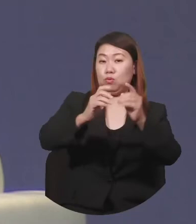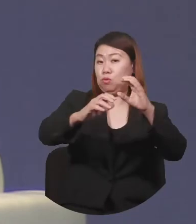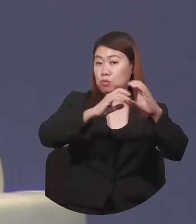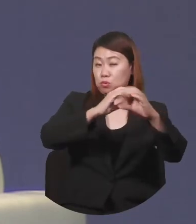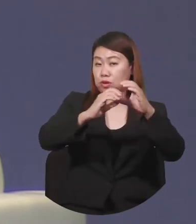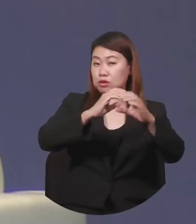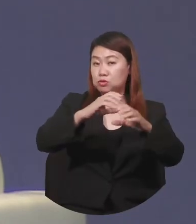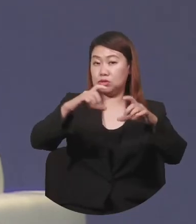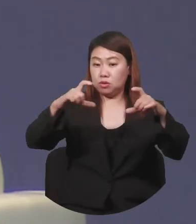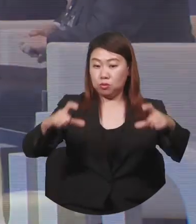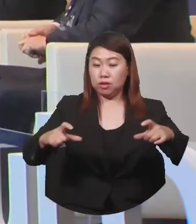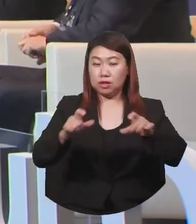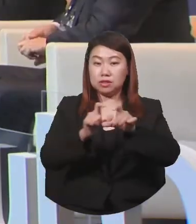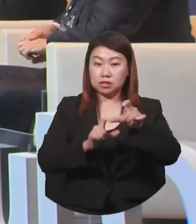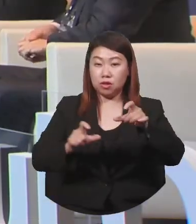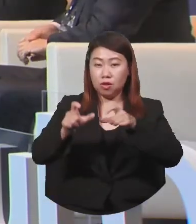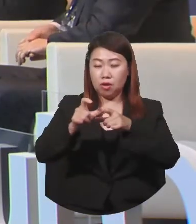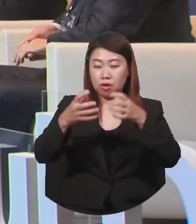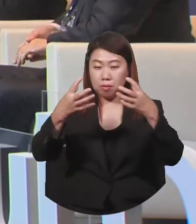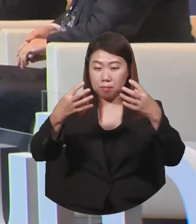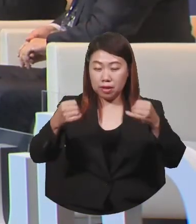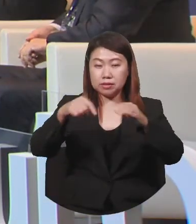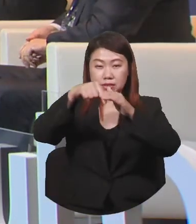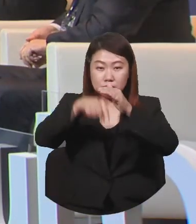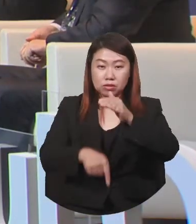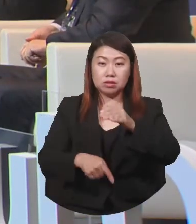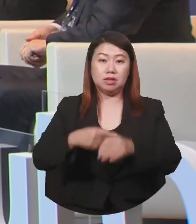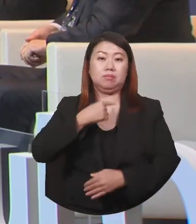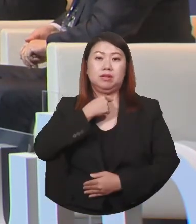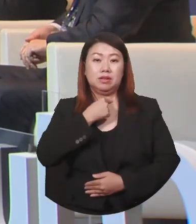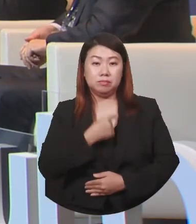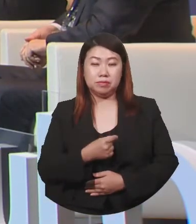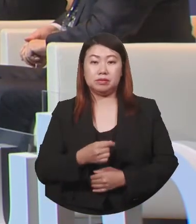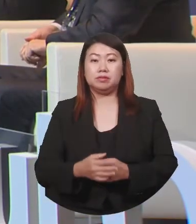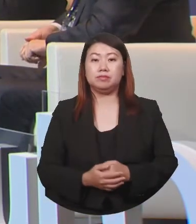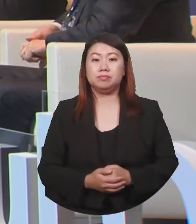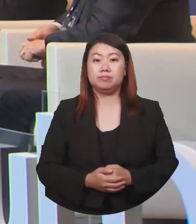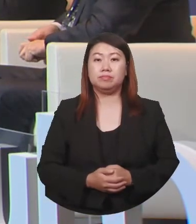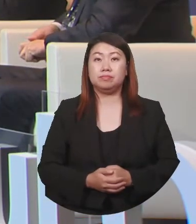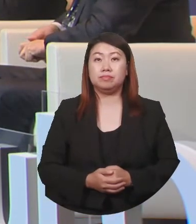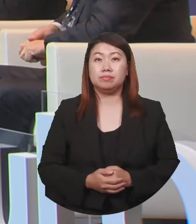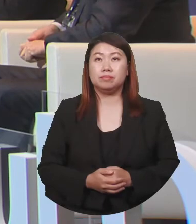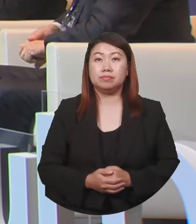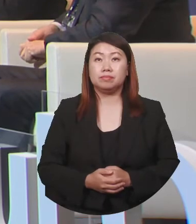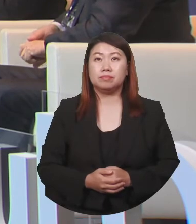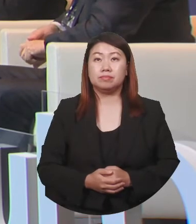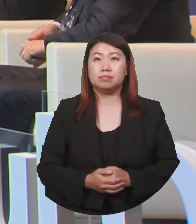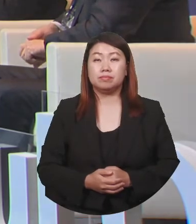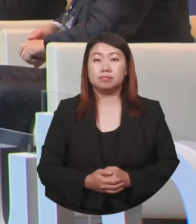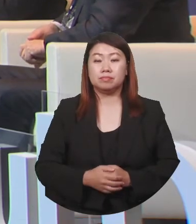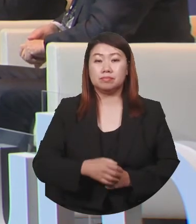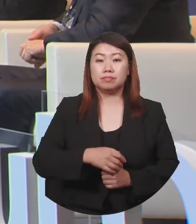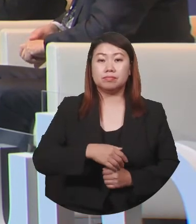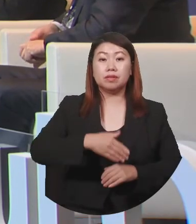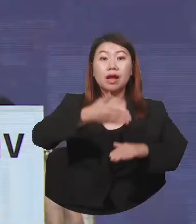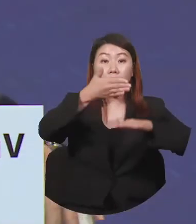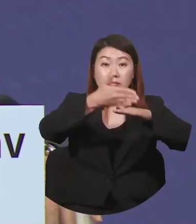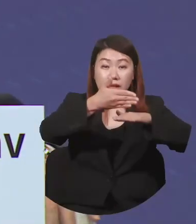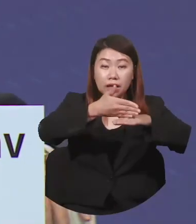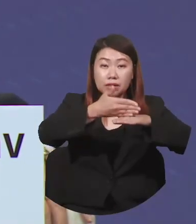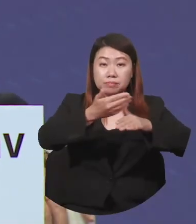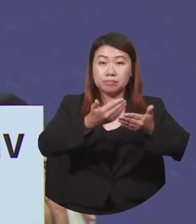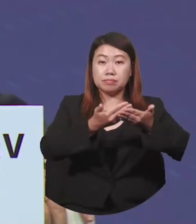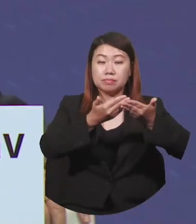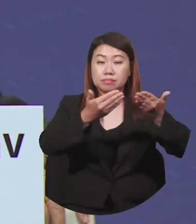much. Thank you so much. Mr. Basanaja? Yeah, thank you. So from a United Nations